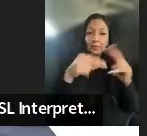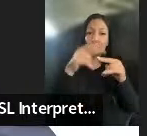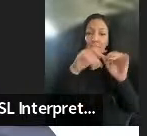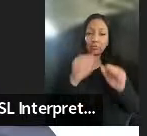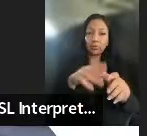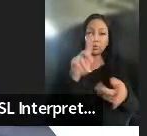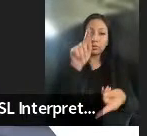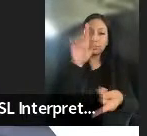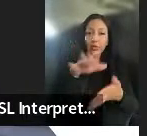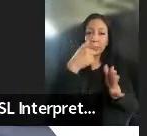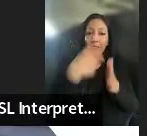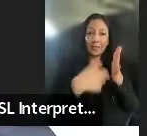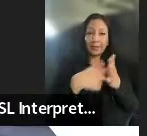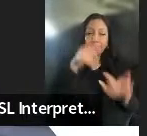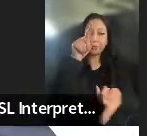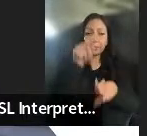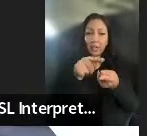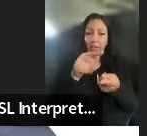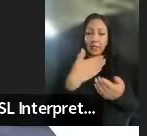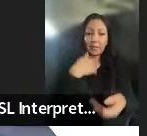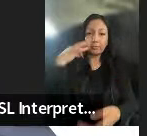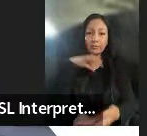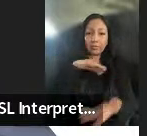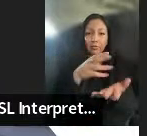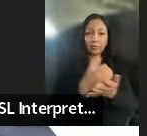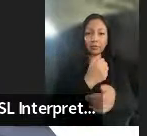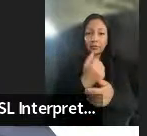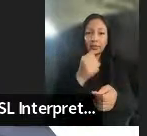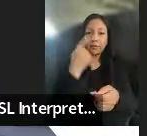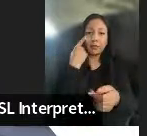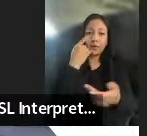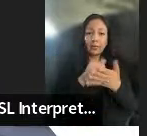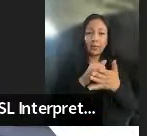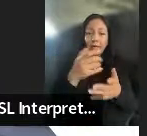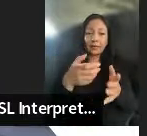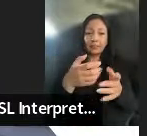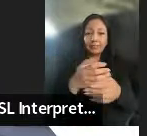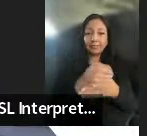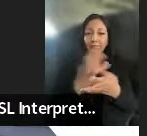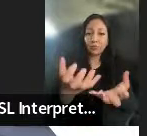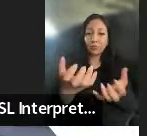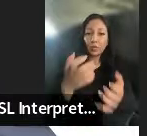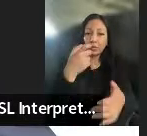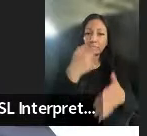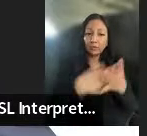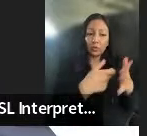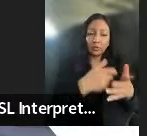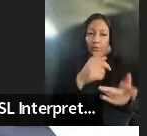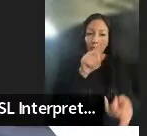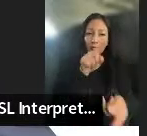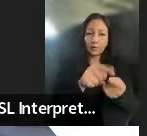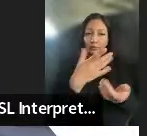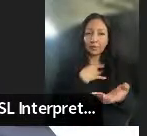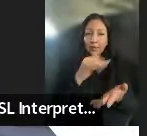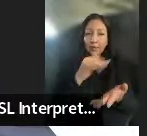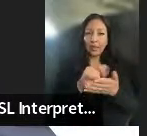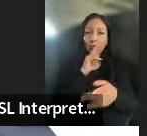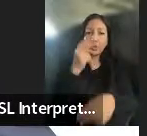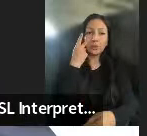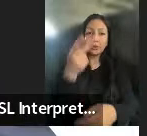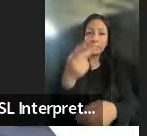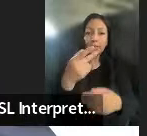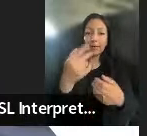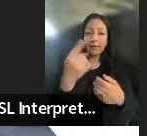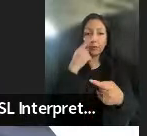and benefit in the savings from reduced time of demand charges and things like that. So really looking forward to